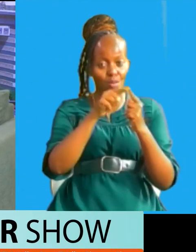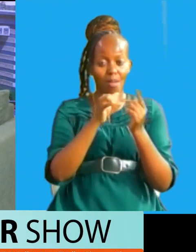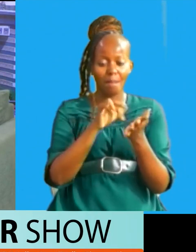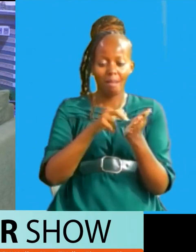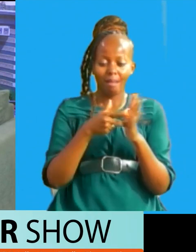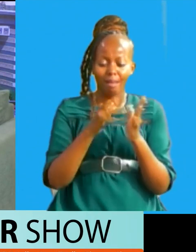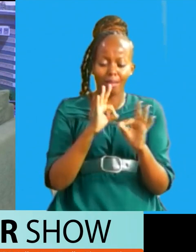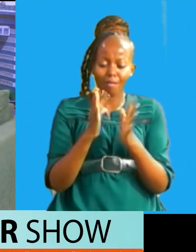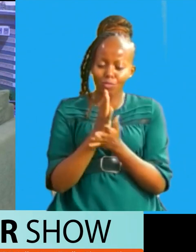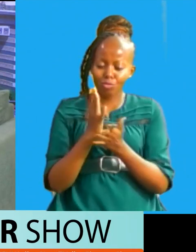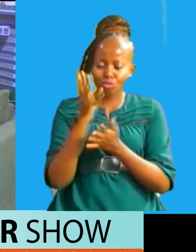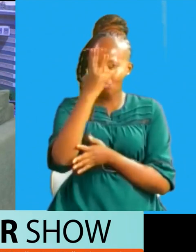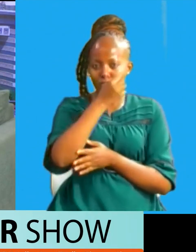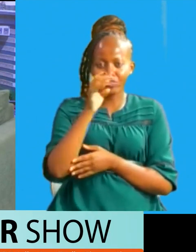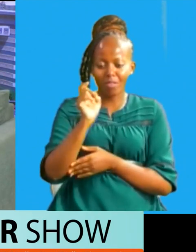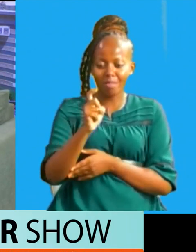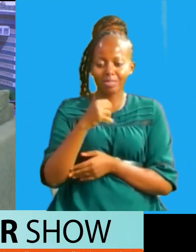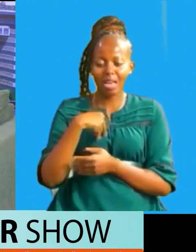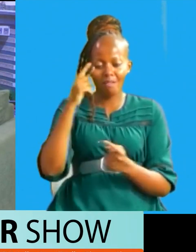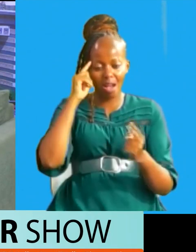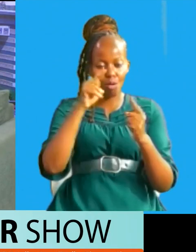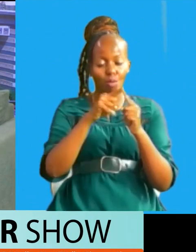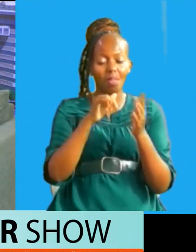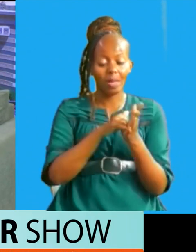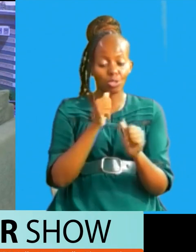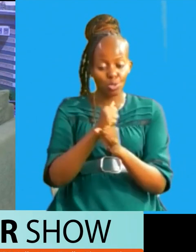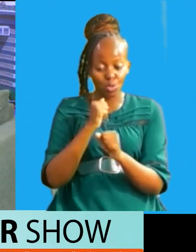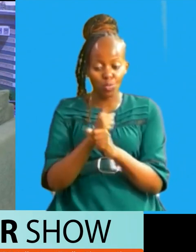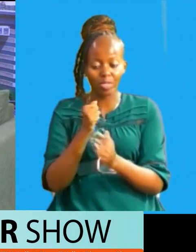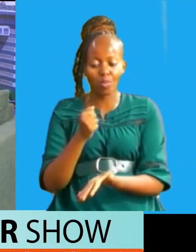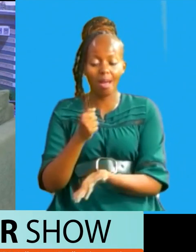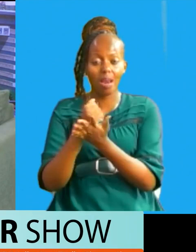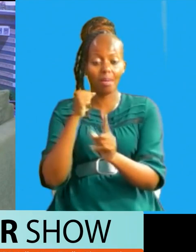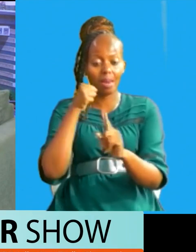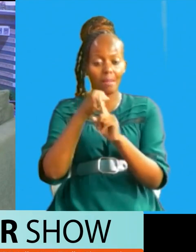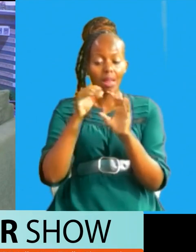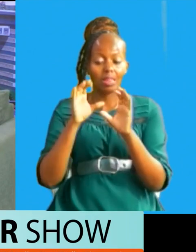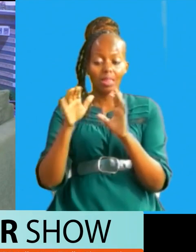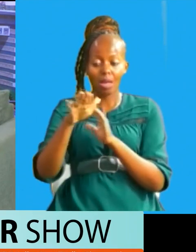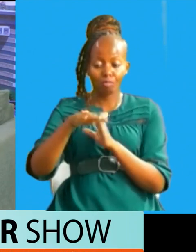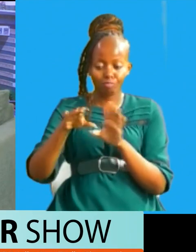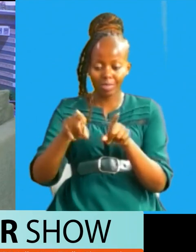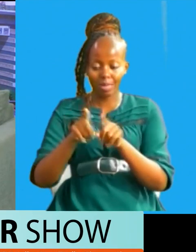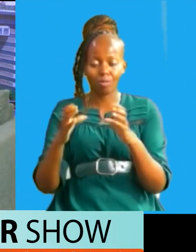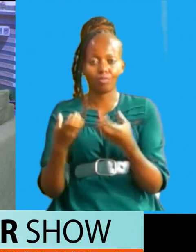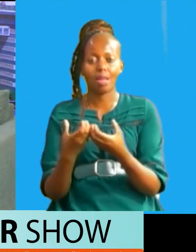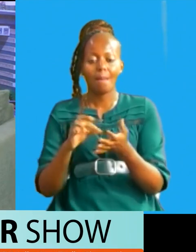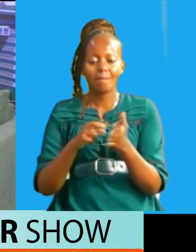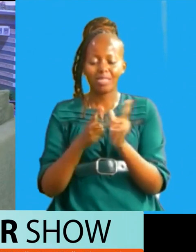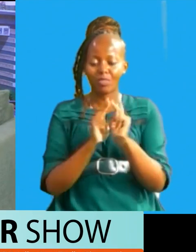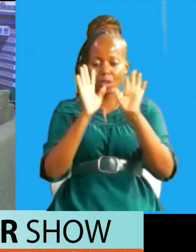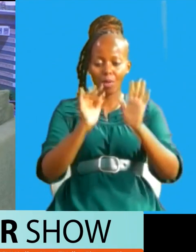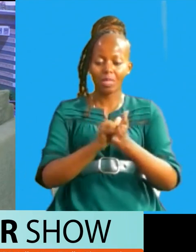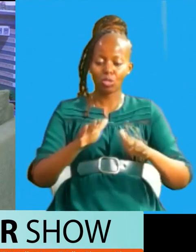you're beautiful, you just have to also give back to the community. It's like it's just mandatory for you to give back to the